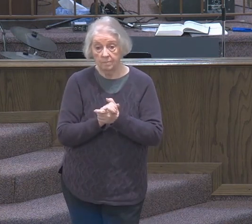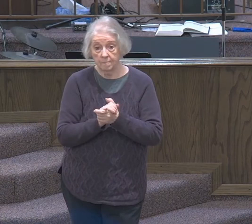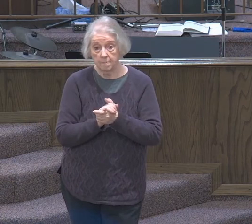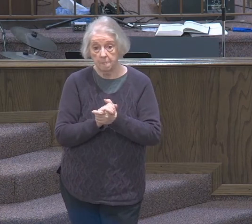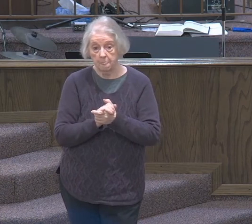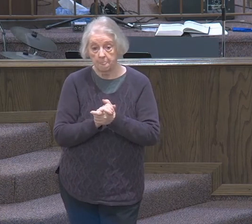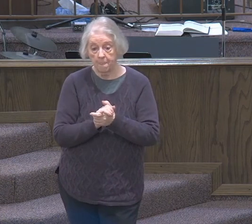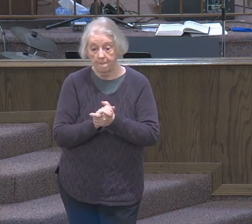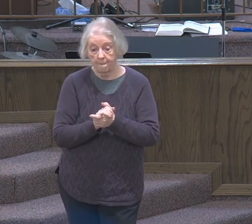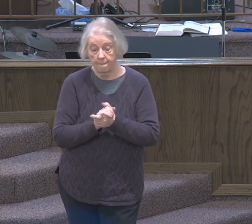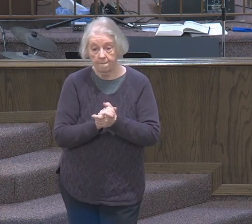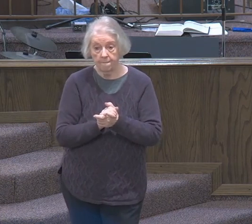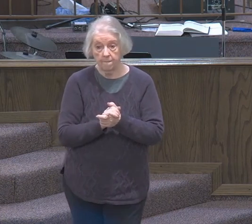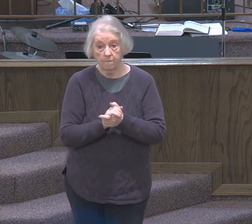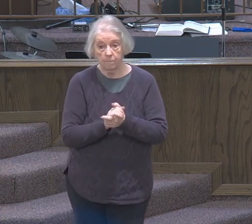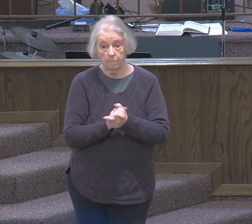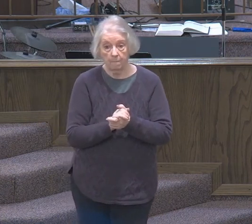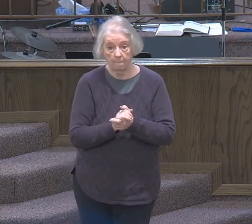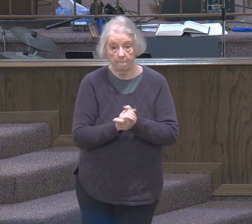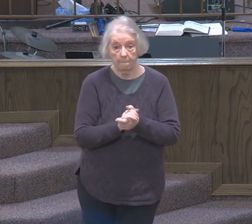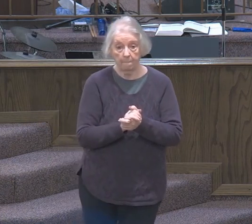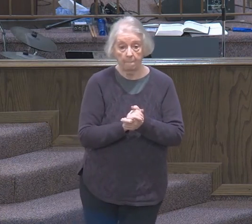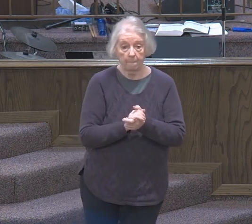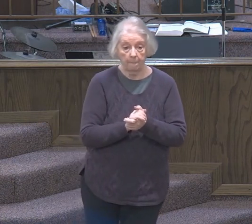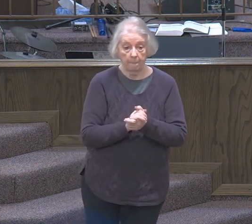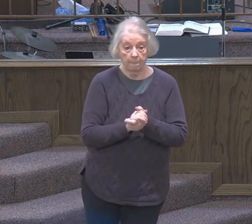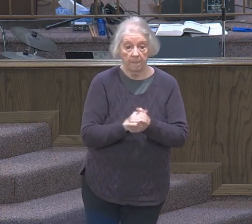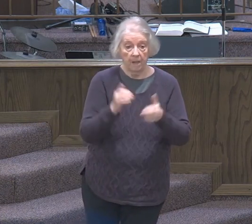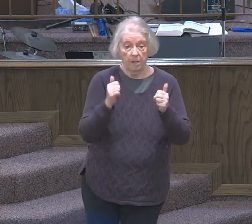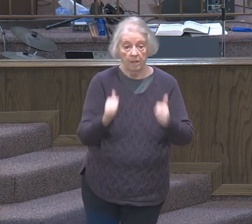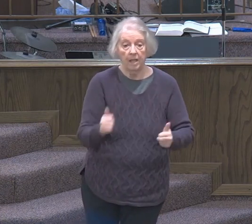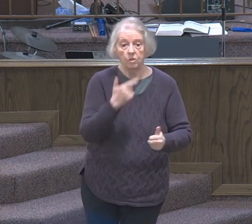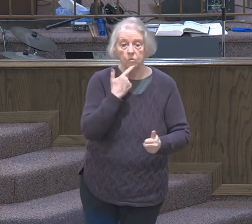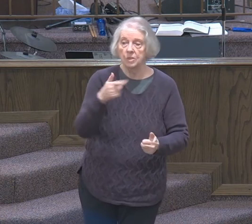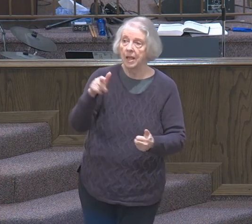Can you sing holy, holy,